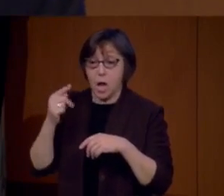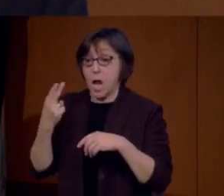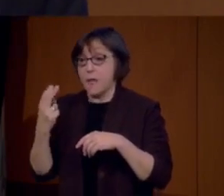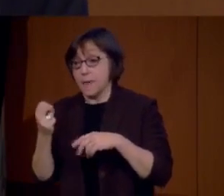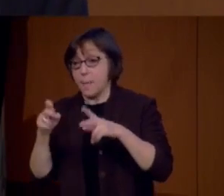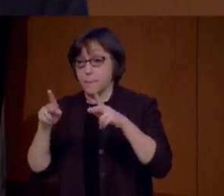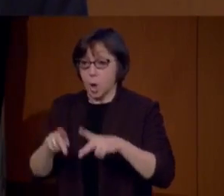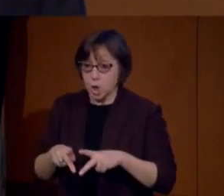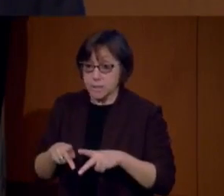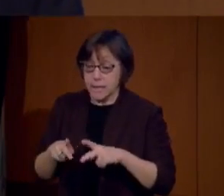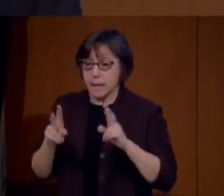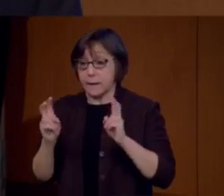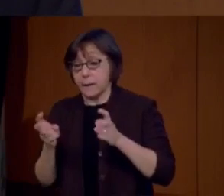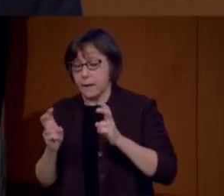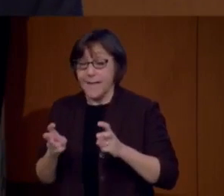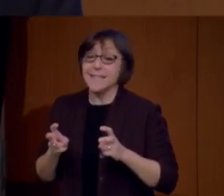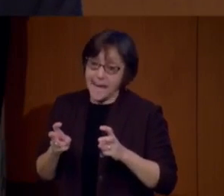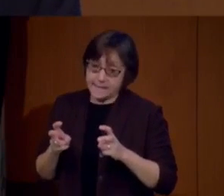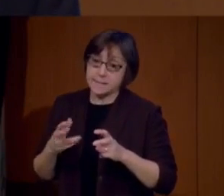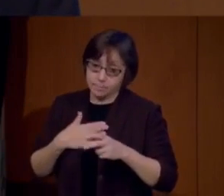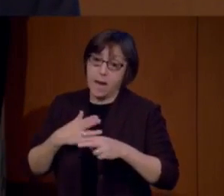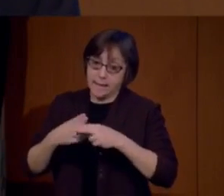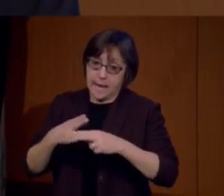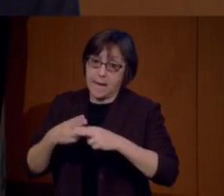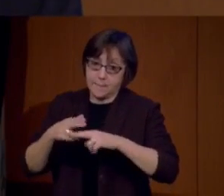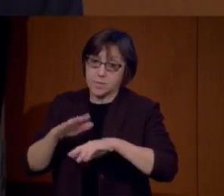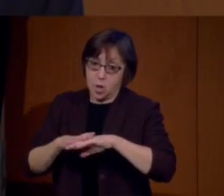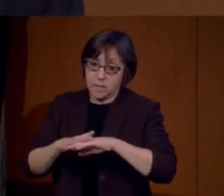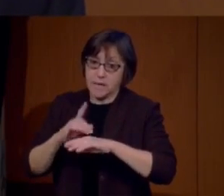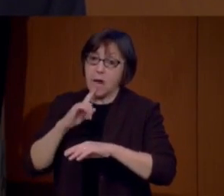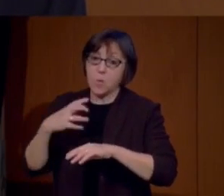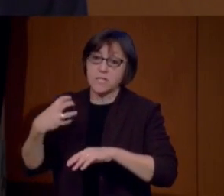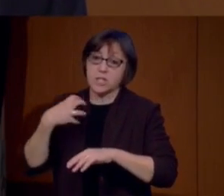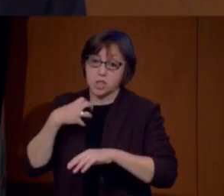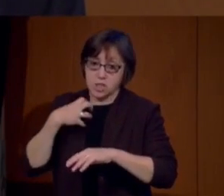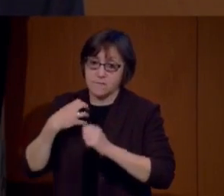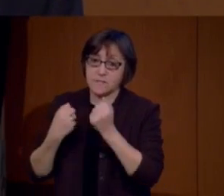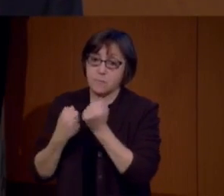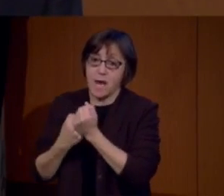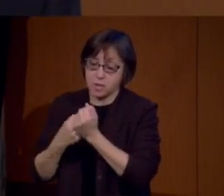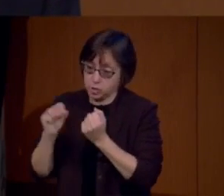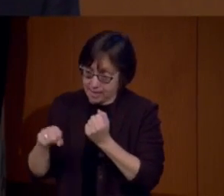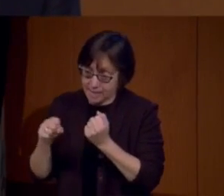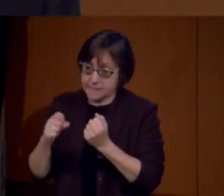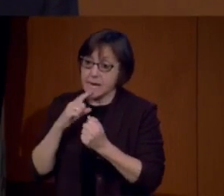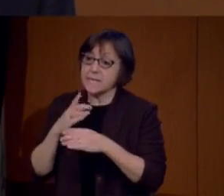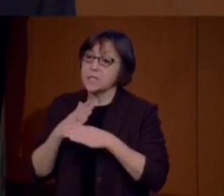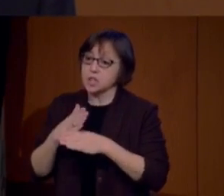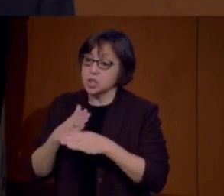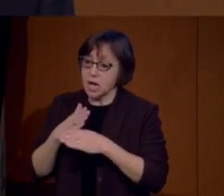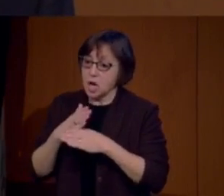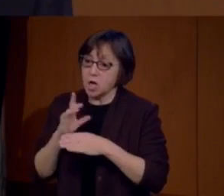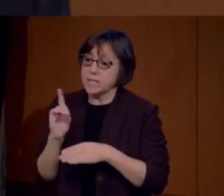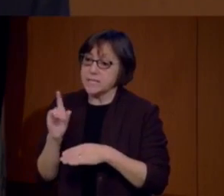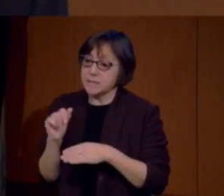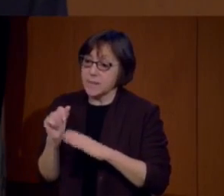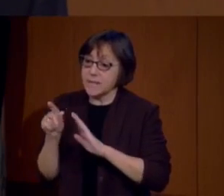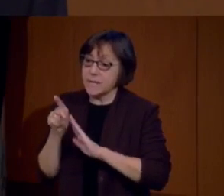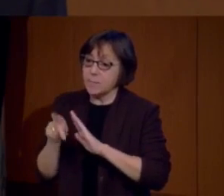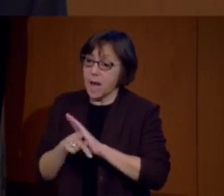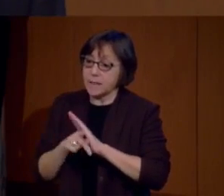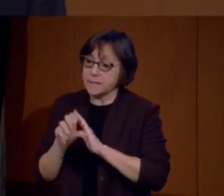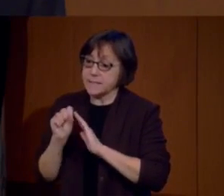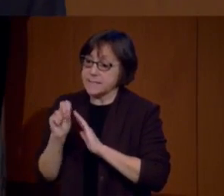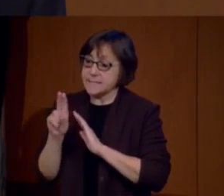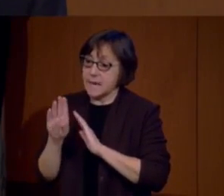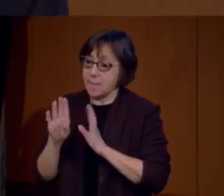know, yeah, it's my name on it. I was the chief sponsor of it. I did chair the Disability Policy Subcommittee.